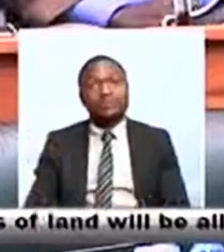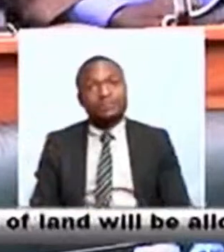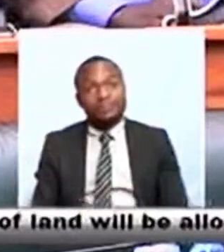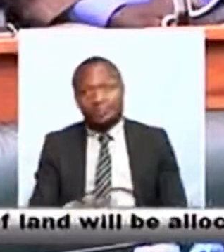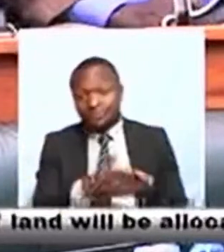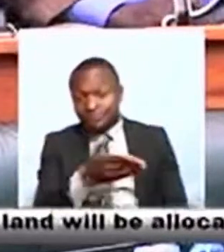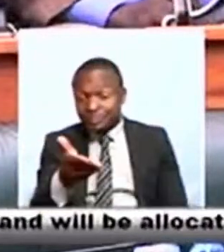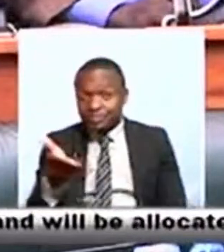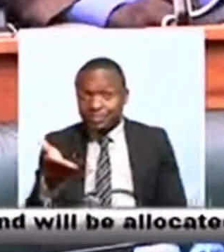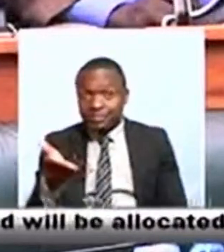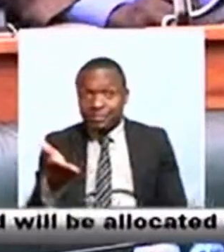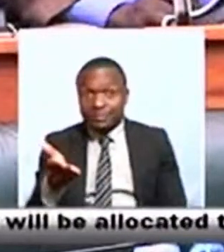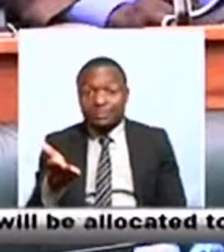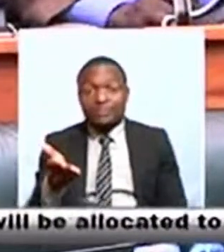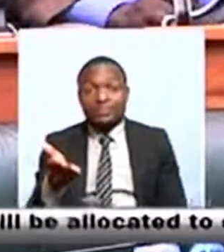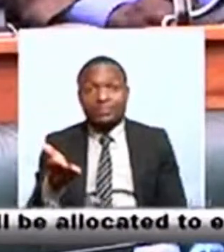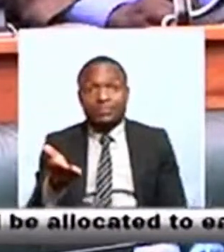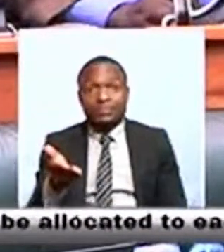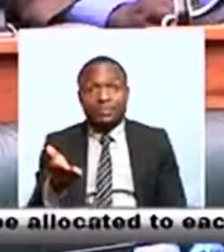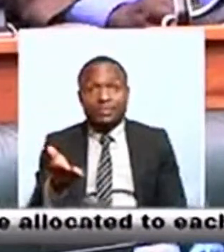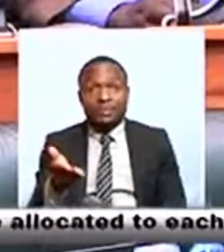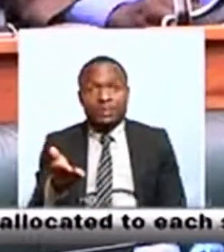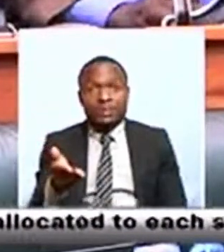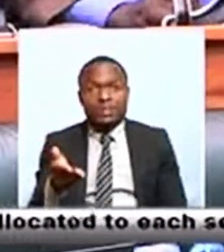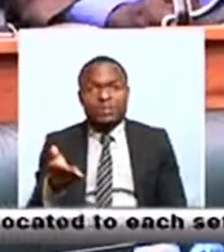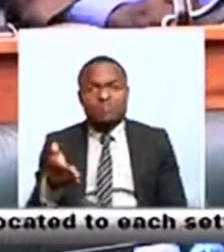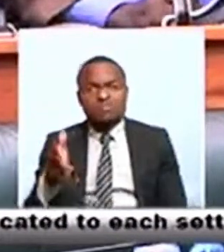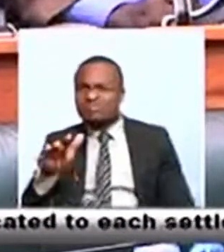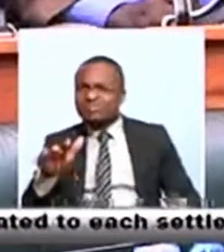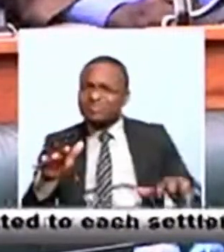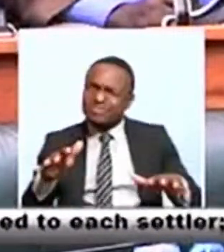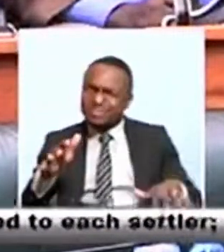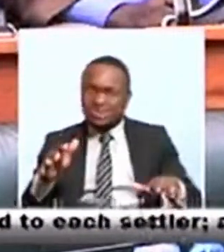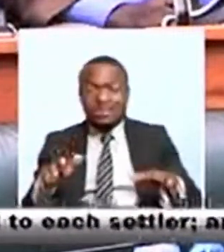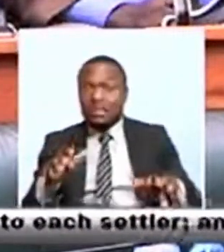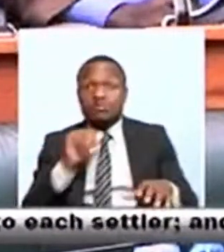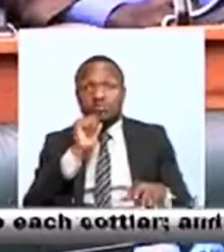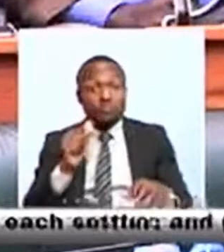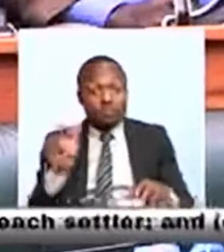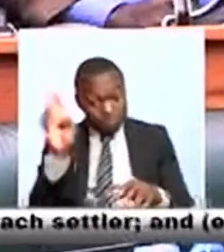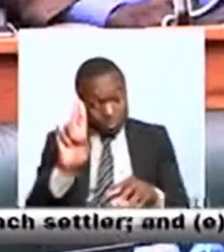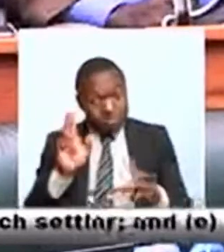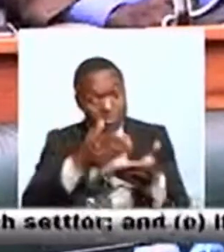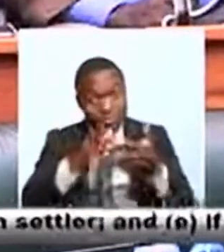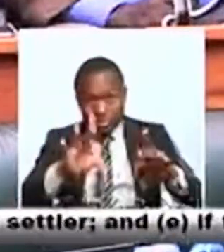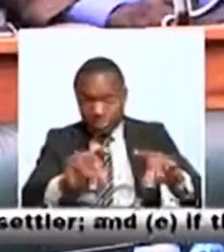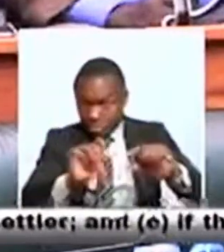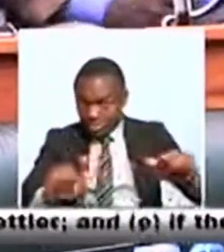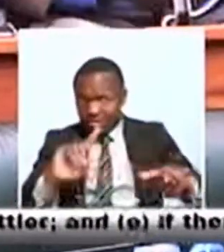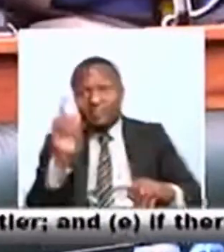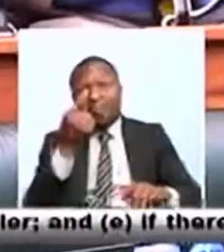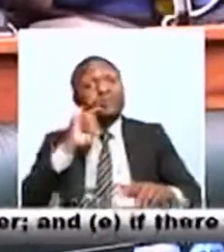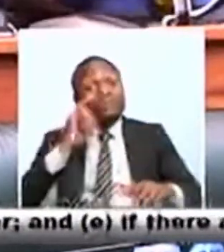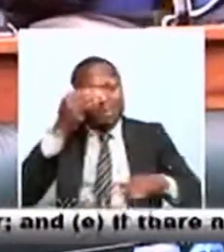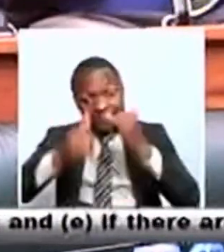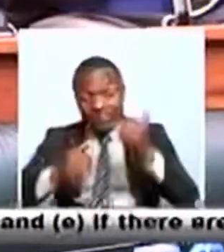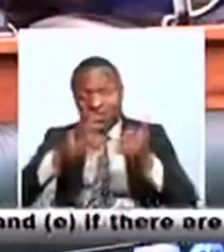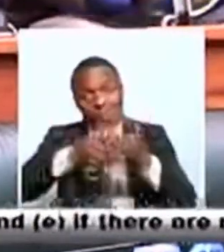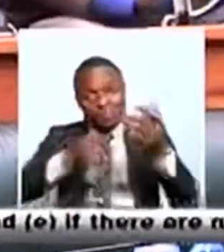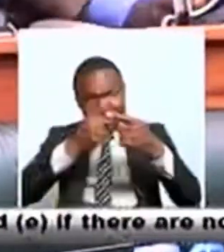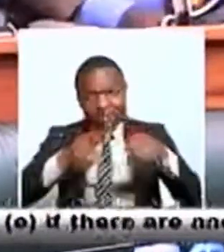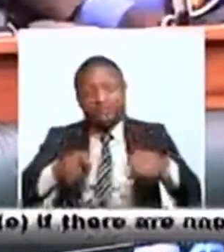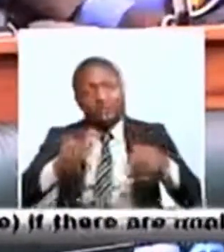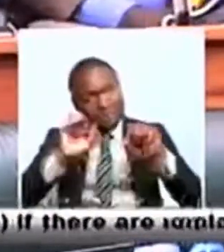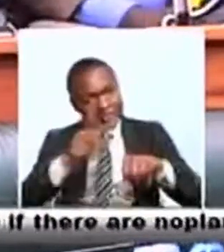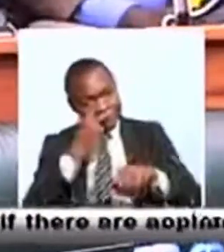take this piece of land which is already there. First of all, let's finish what has been done, and then we see what can